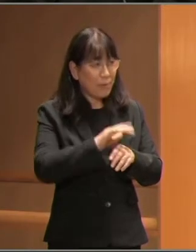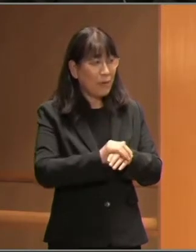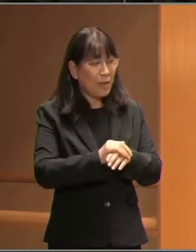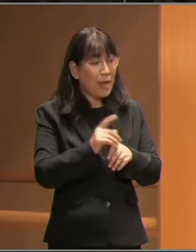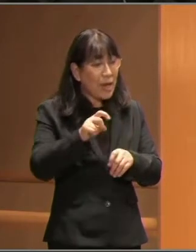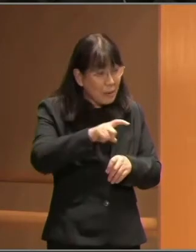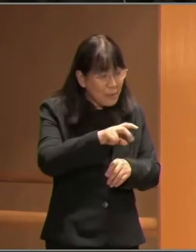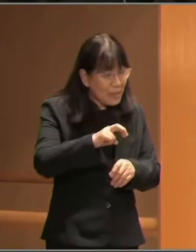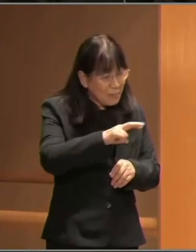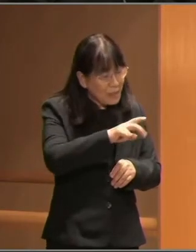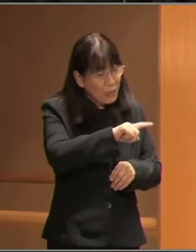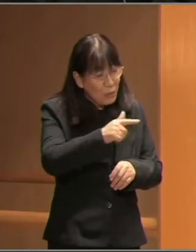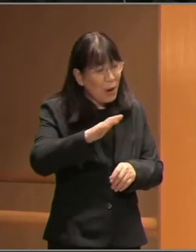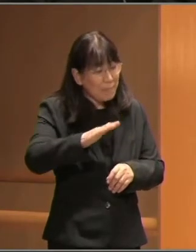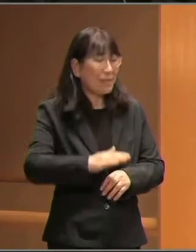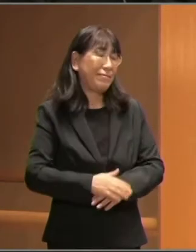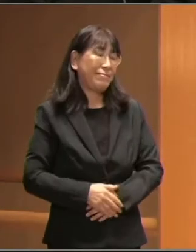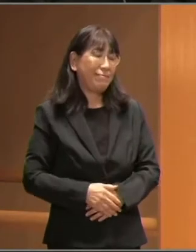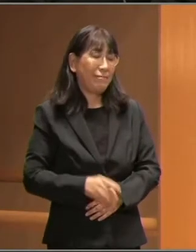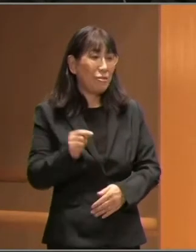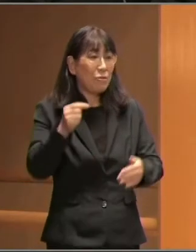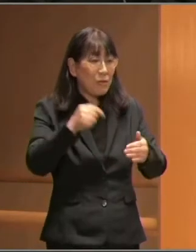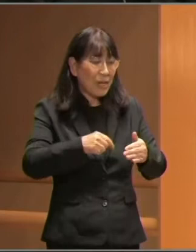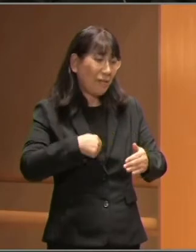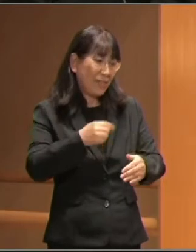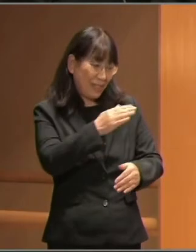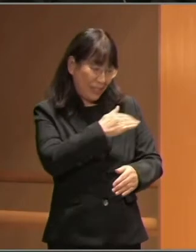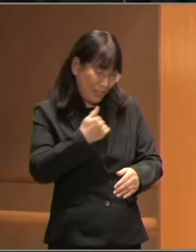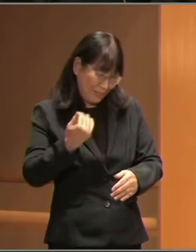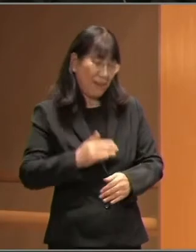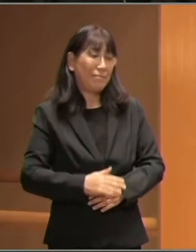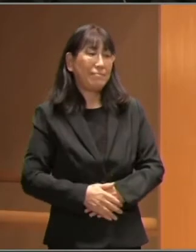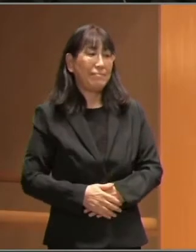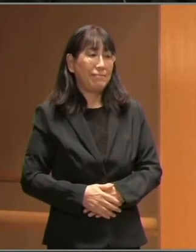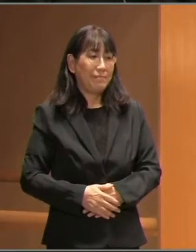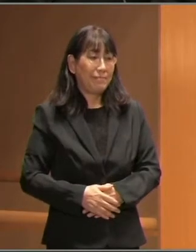Ise shrimp, Ise bay. There are many things that has the name of Ise.